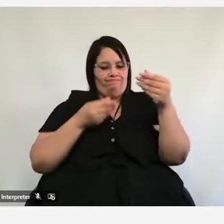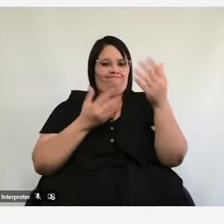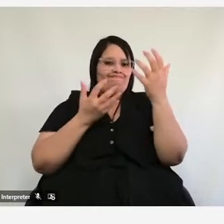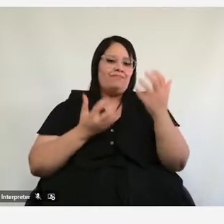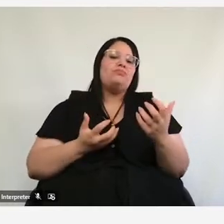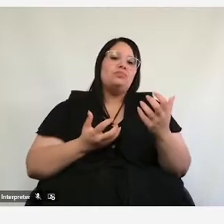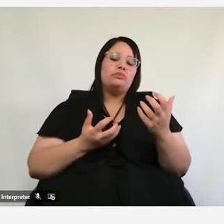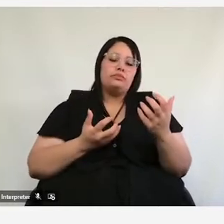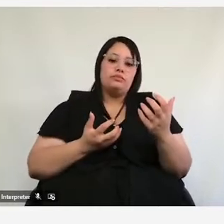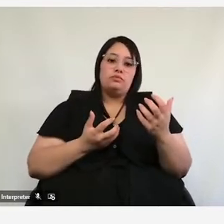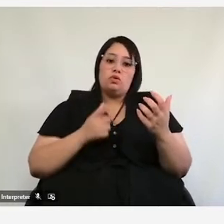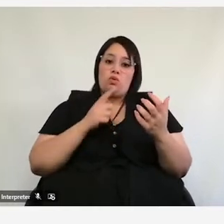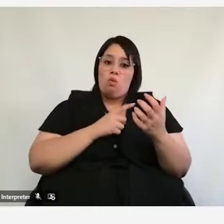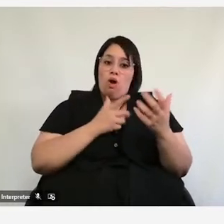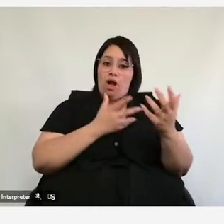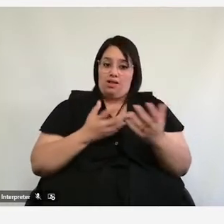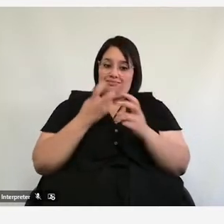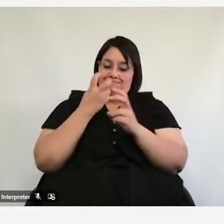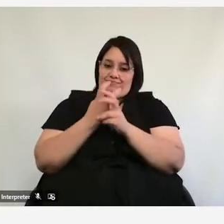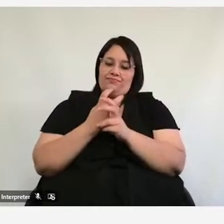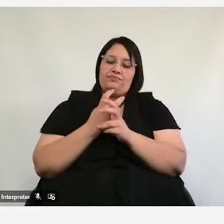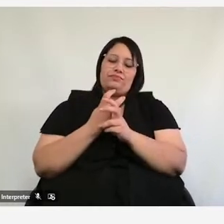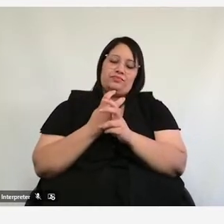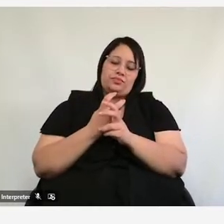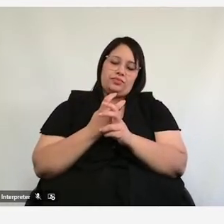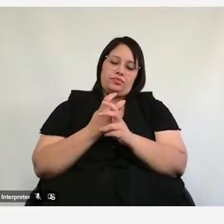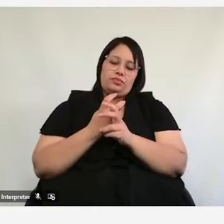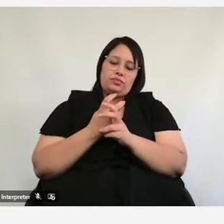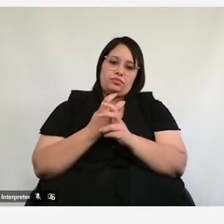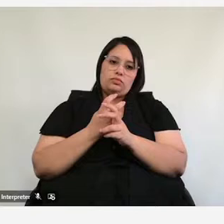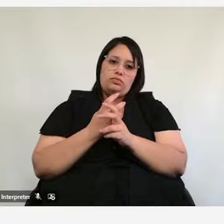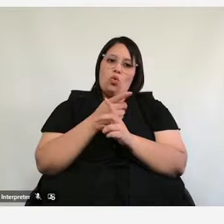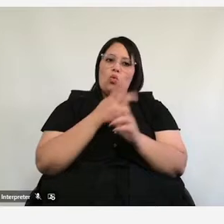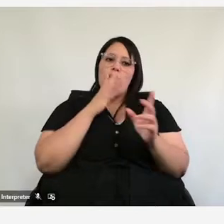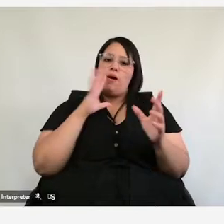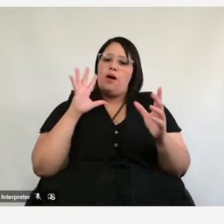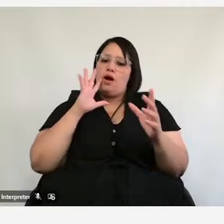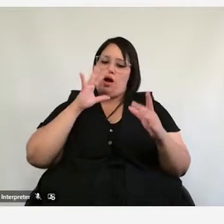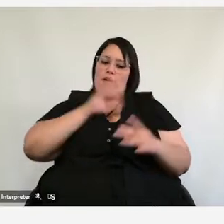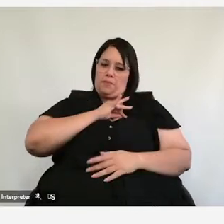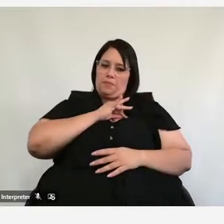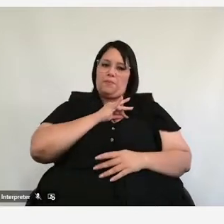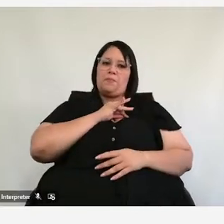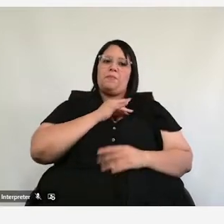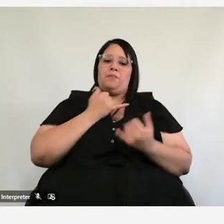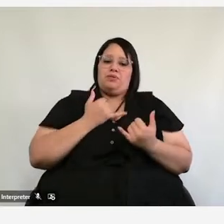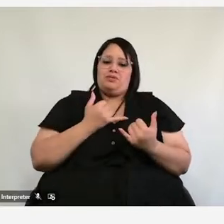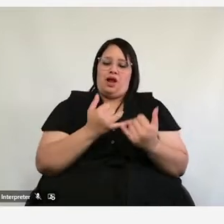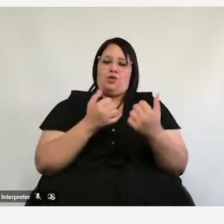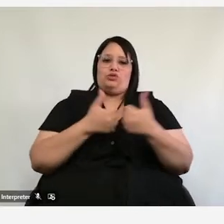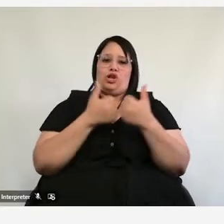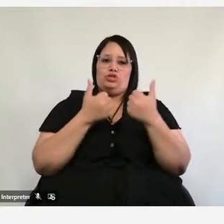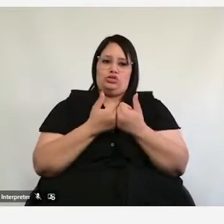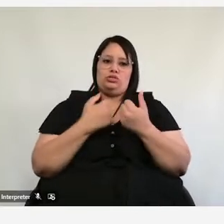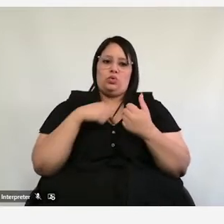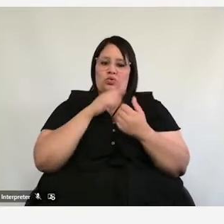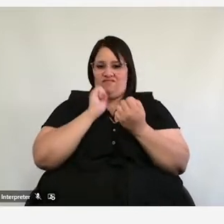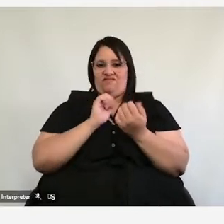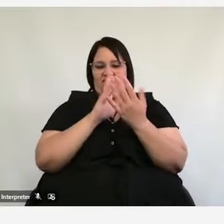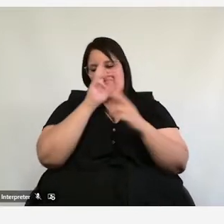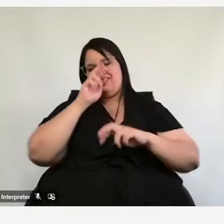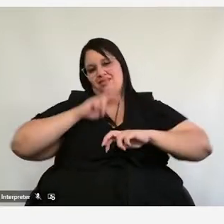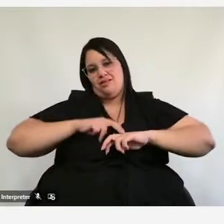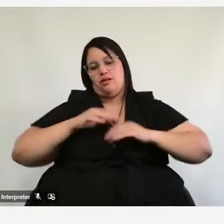a very tough or being in touch with the current challenges we must face in